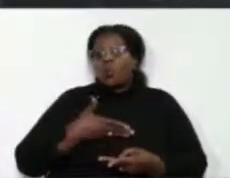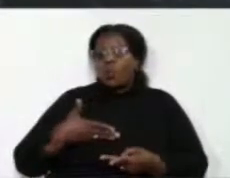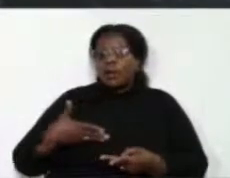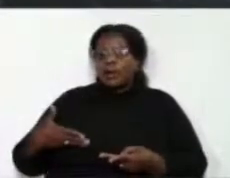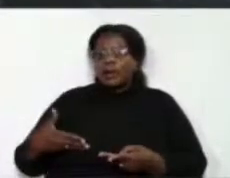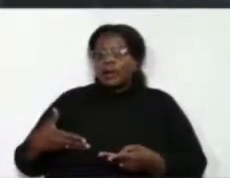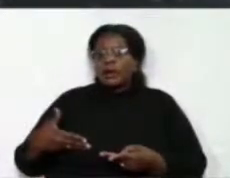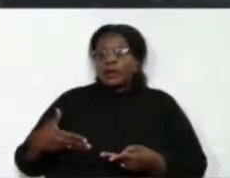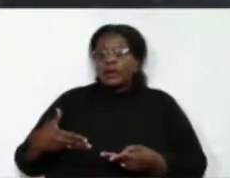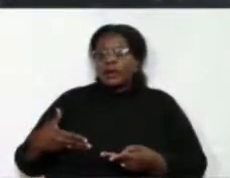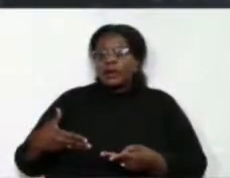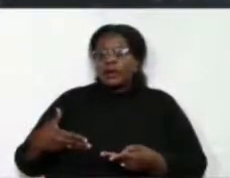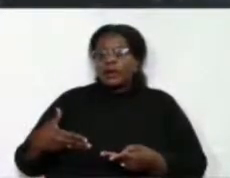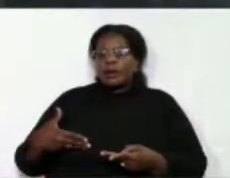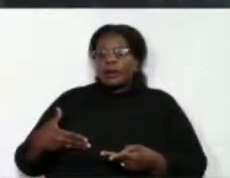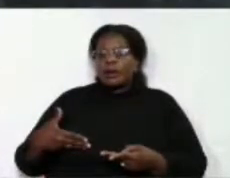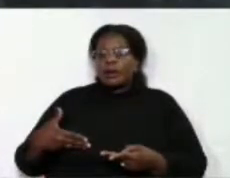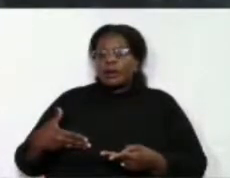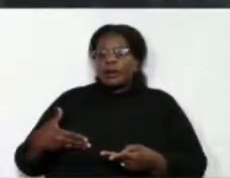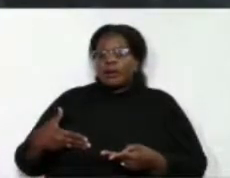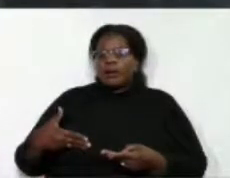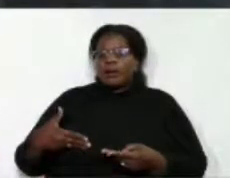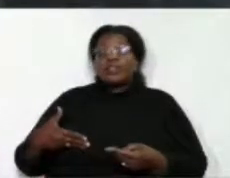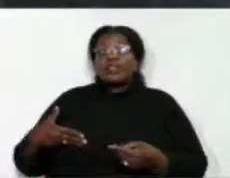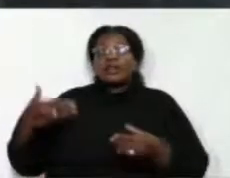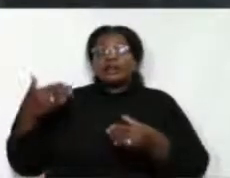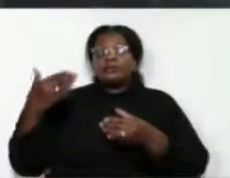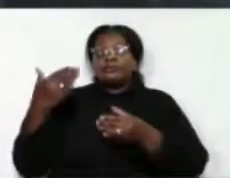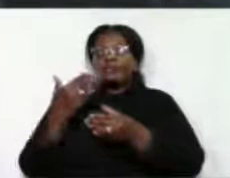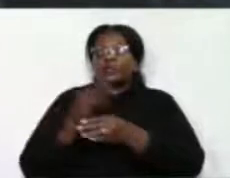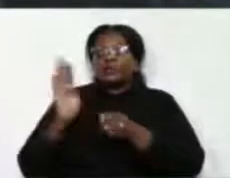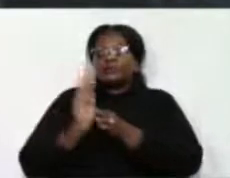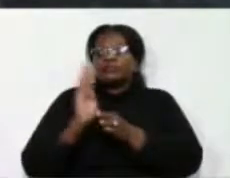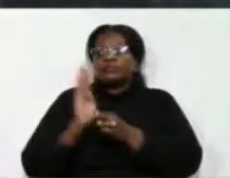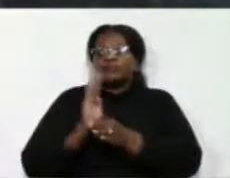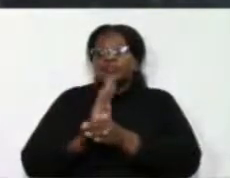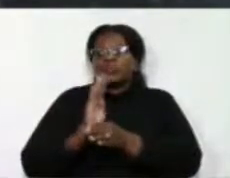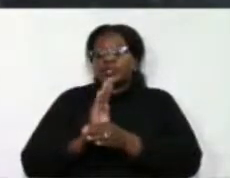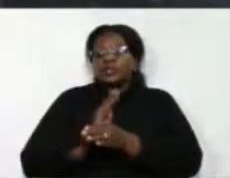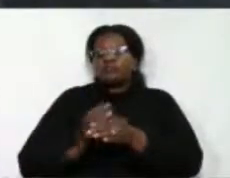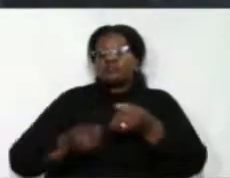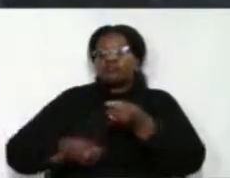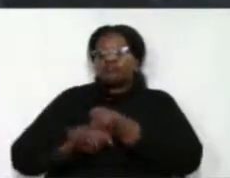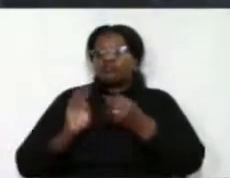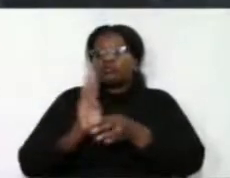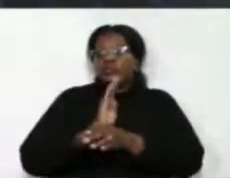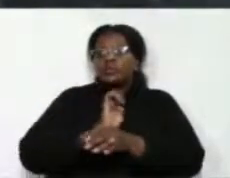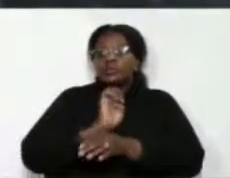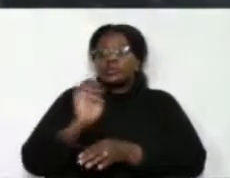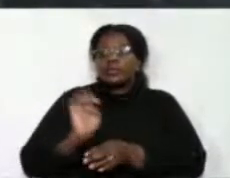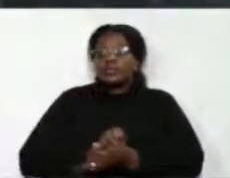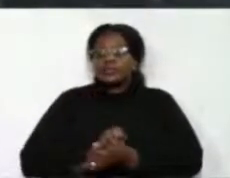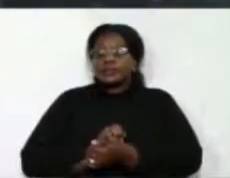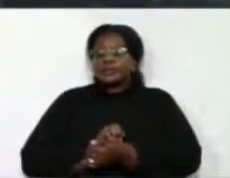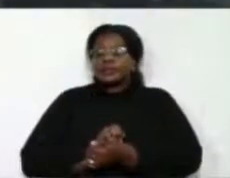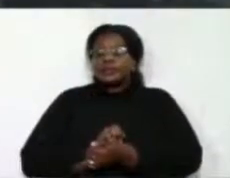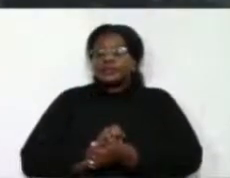That's female co-founded startups and to support their businesses. The program gives